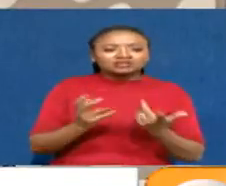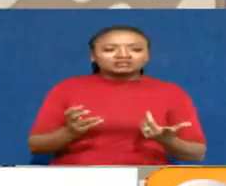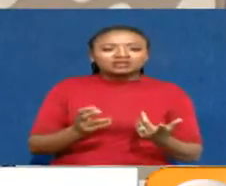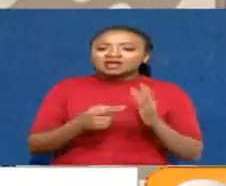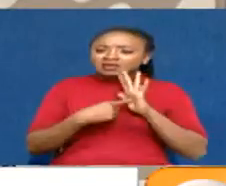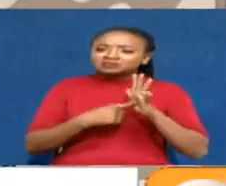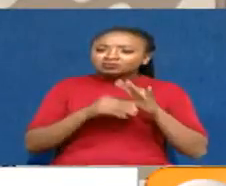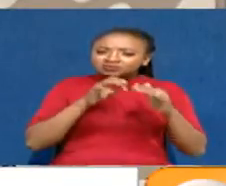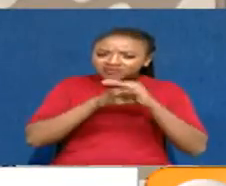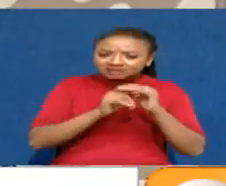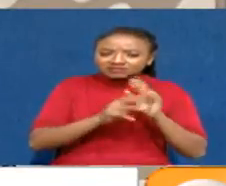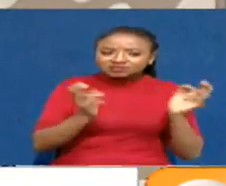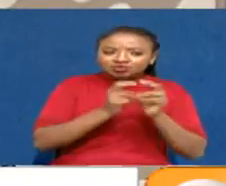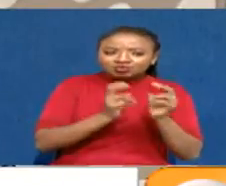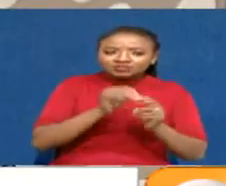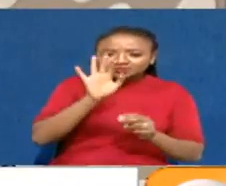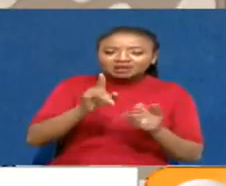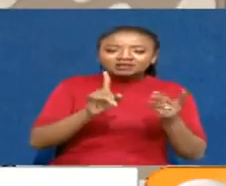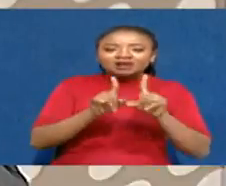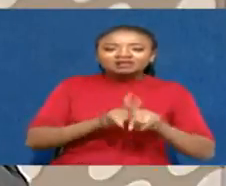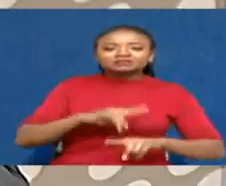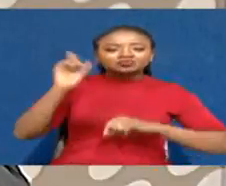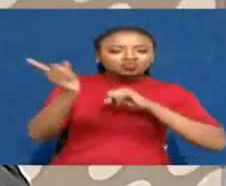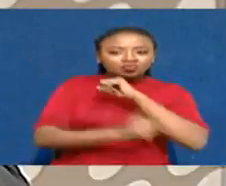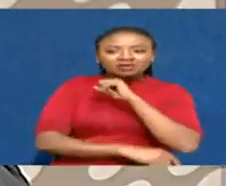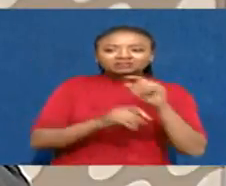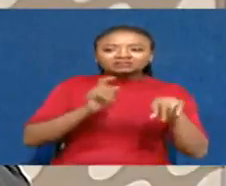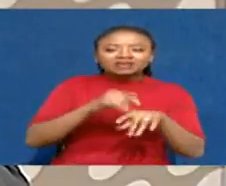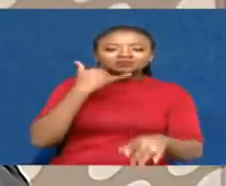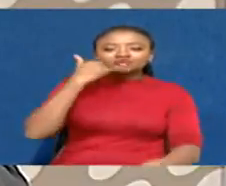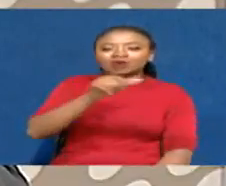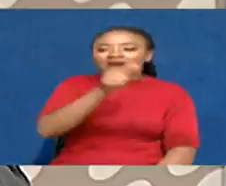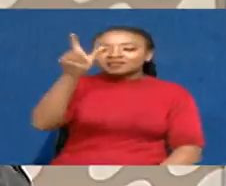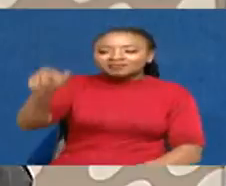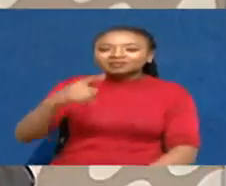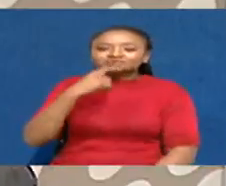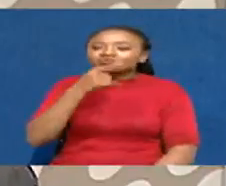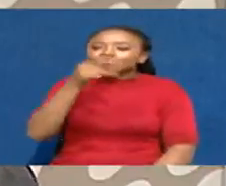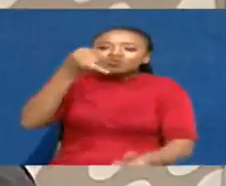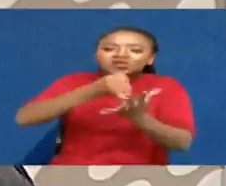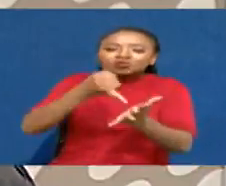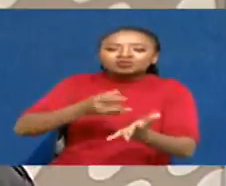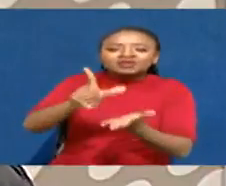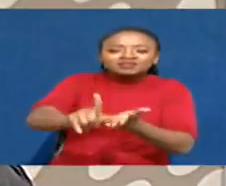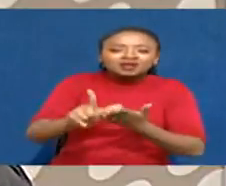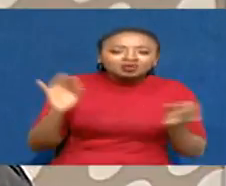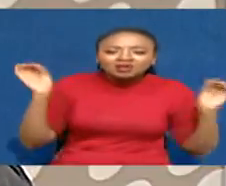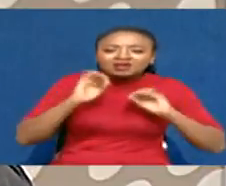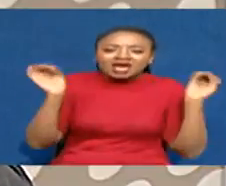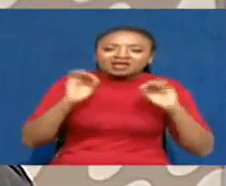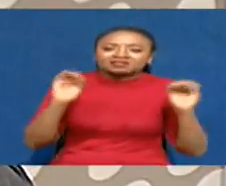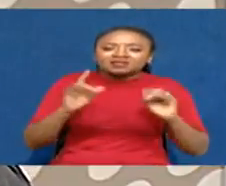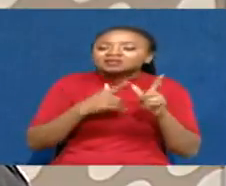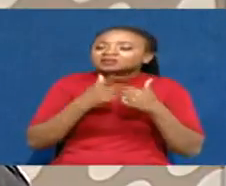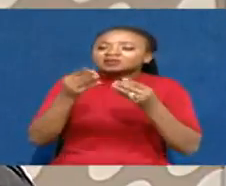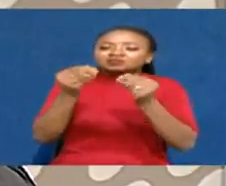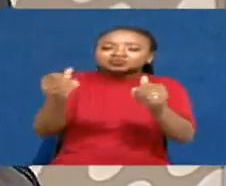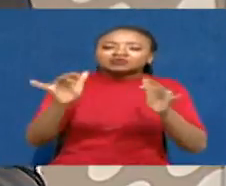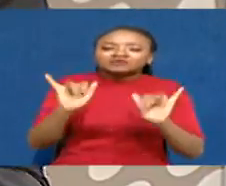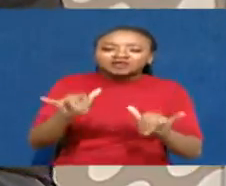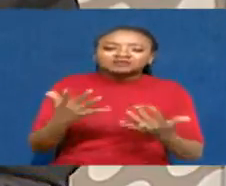accessing your contacts is wrong. It's even worse for them to call someone else call someone who did else. Not even consult to be a guarantor. Correct. How then do you regulate this?